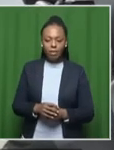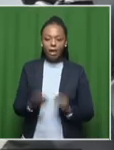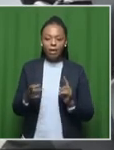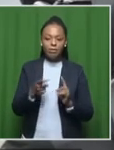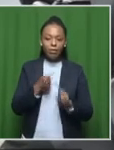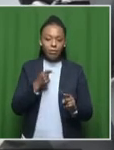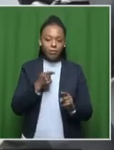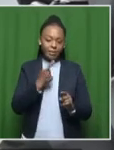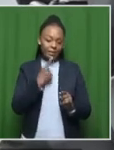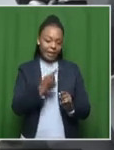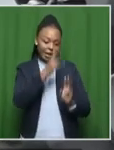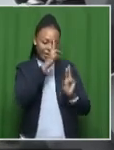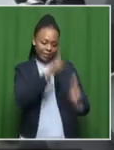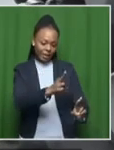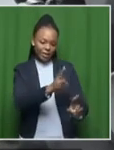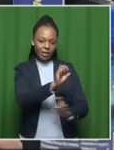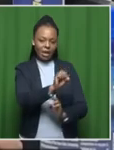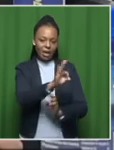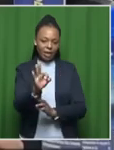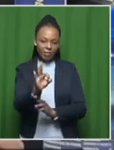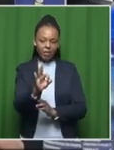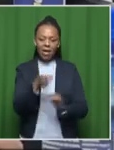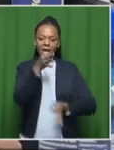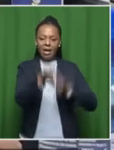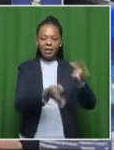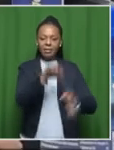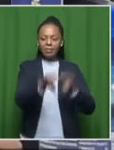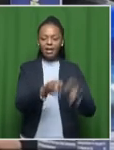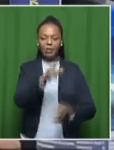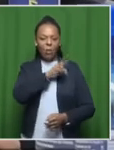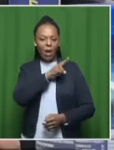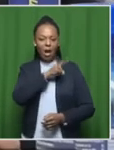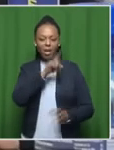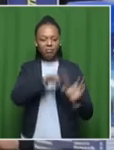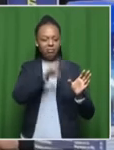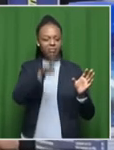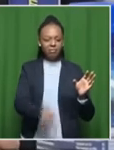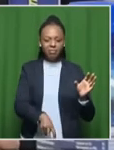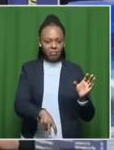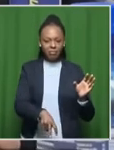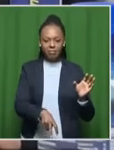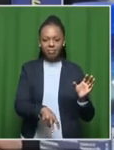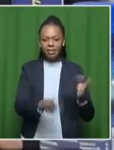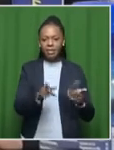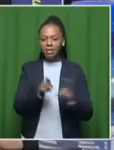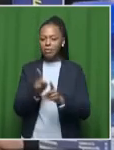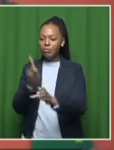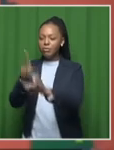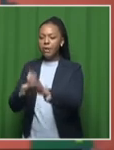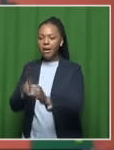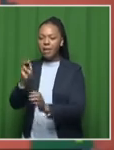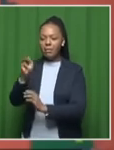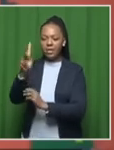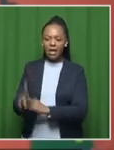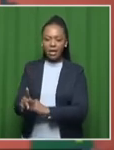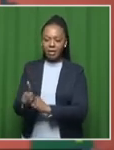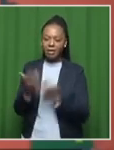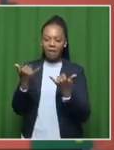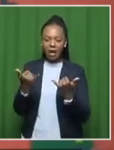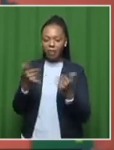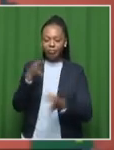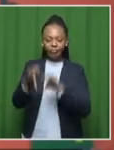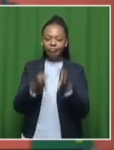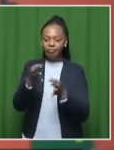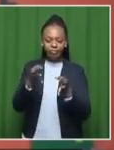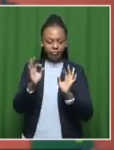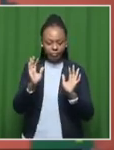for the EFF, Shivambu refused to elaborate on how and why he decided to join the MK party. Just to give clarity so